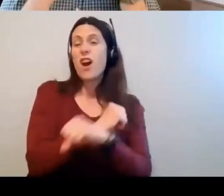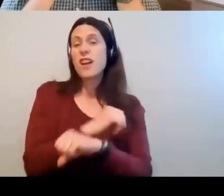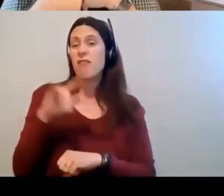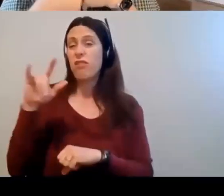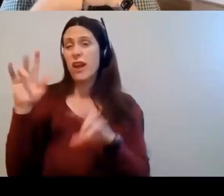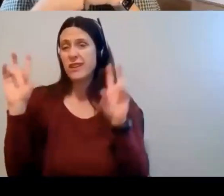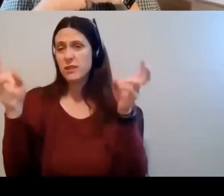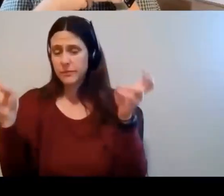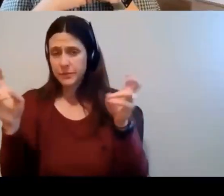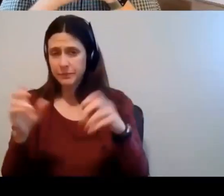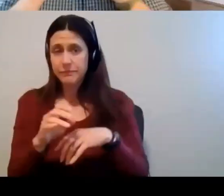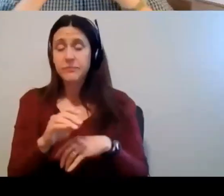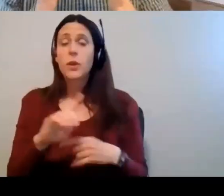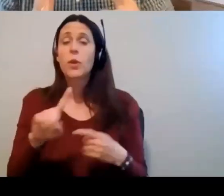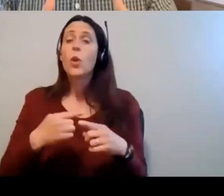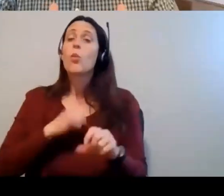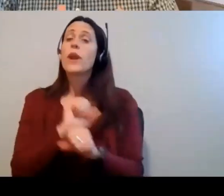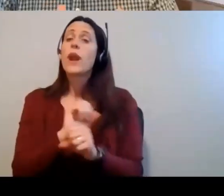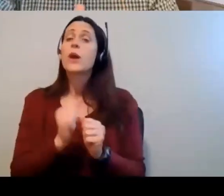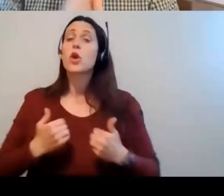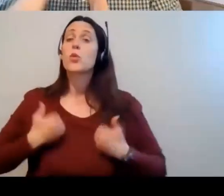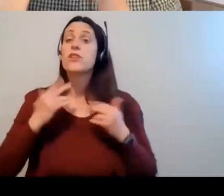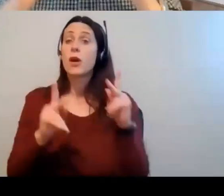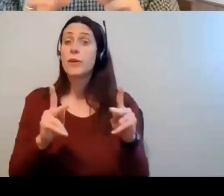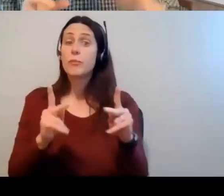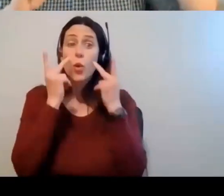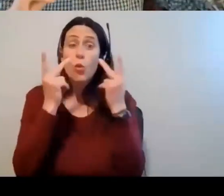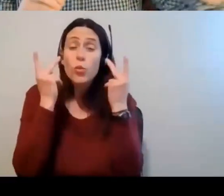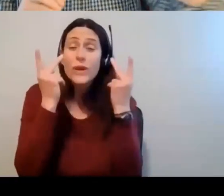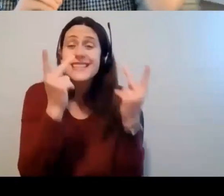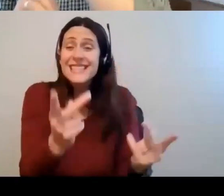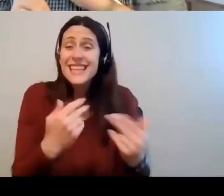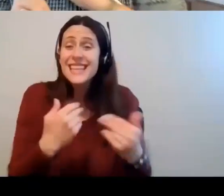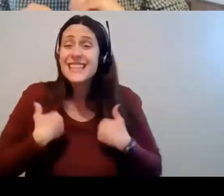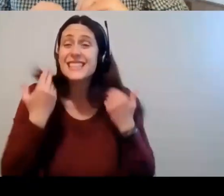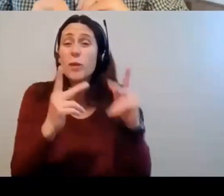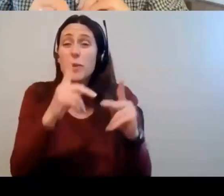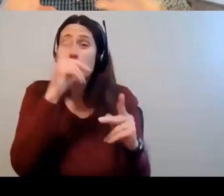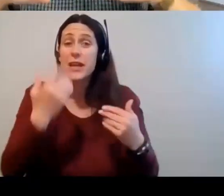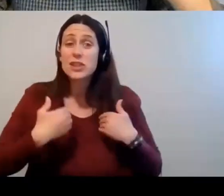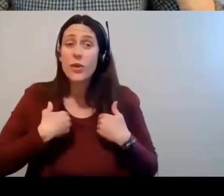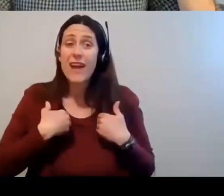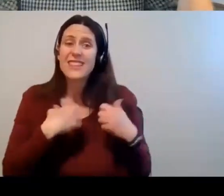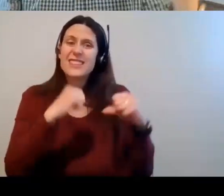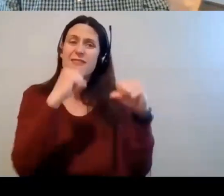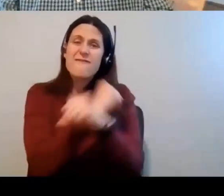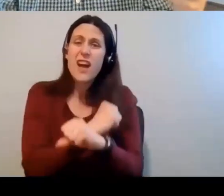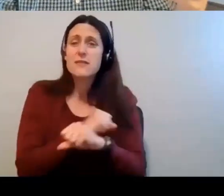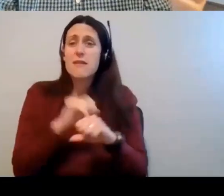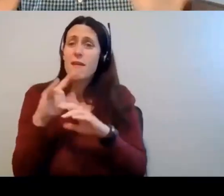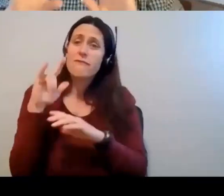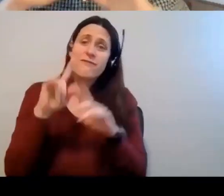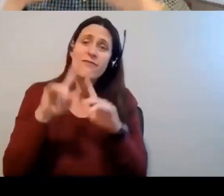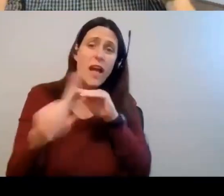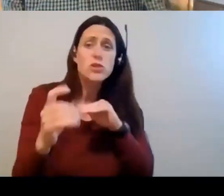with young people, when I'm working with young people, we're seeing them because they're having a fight, flight, or freeze response. We're trying to figure out